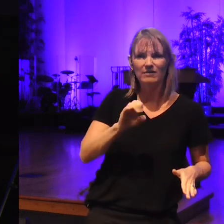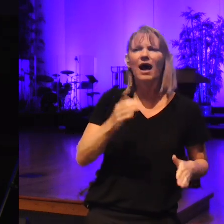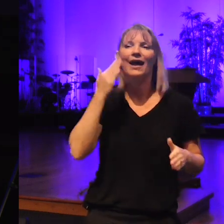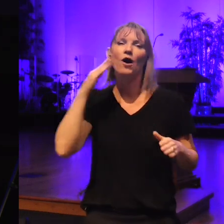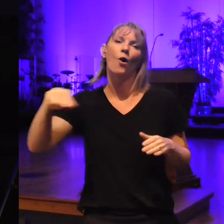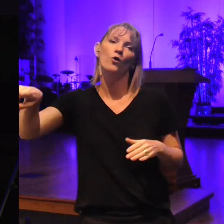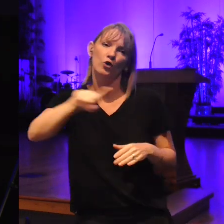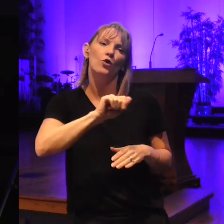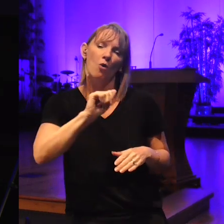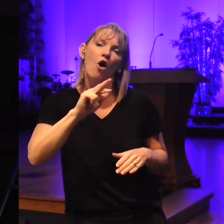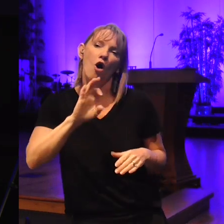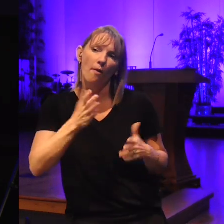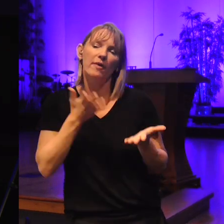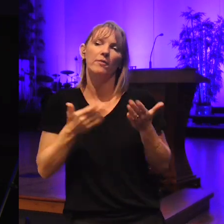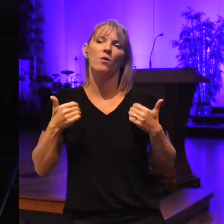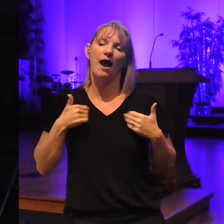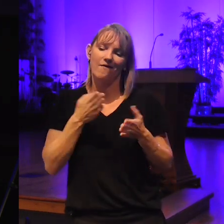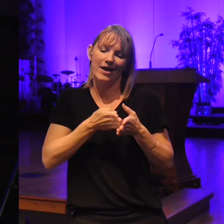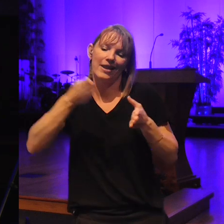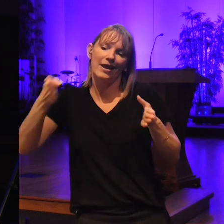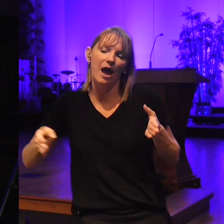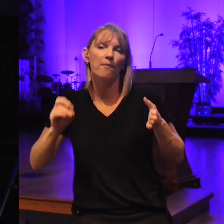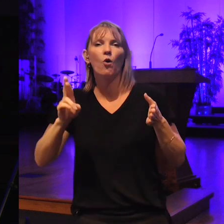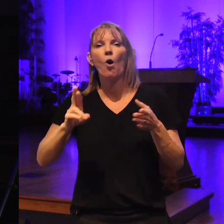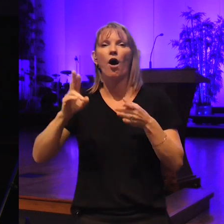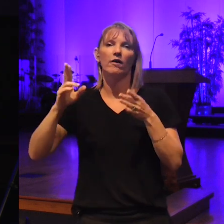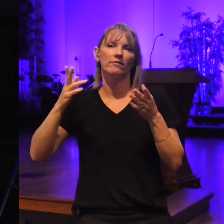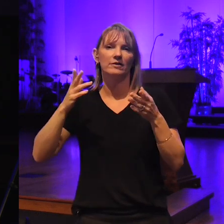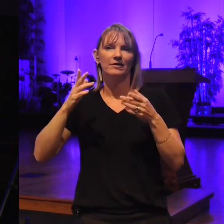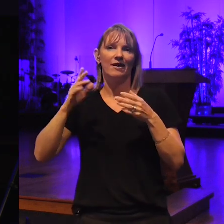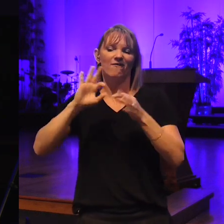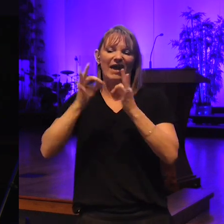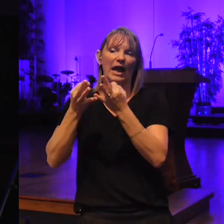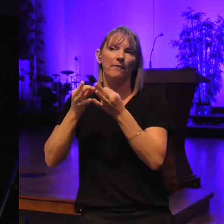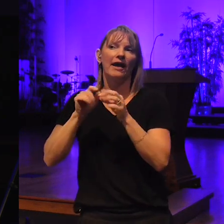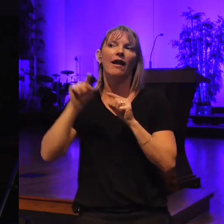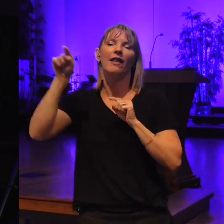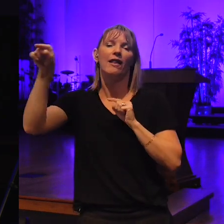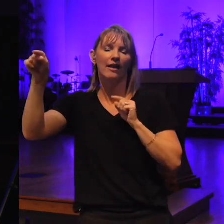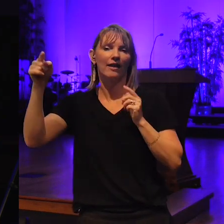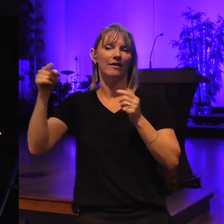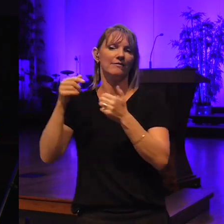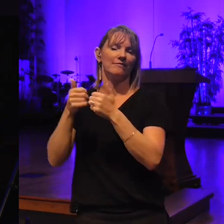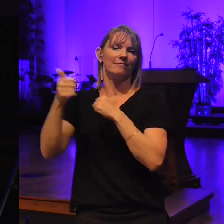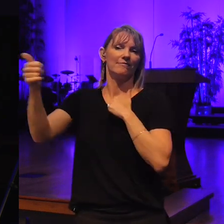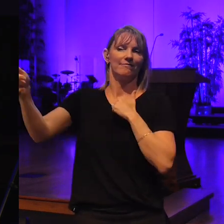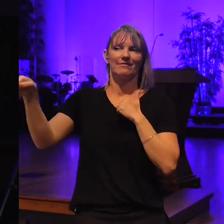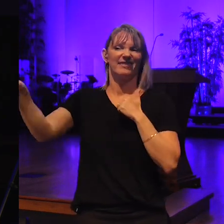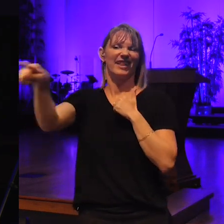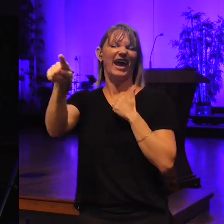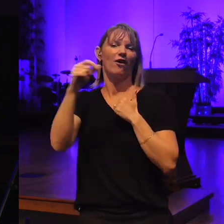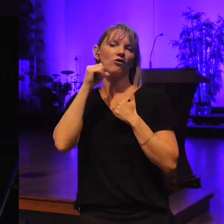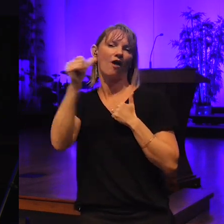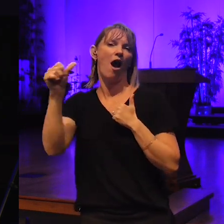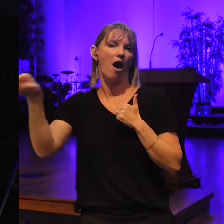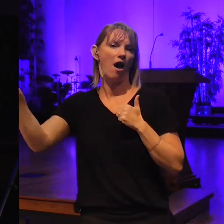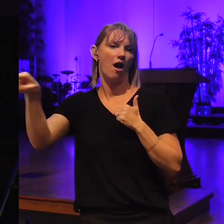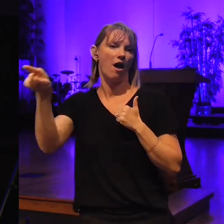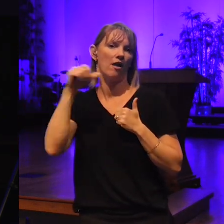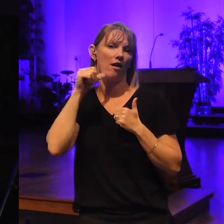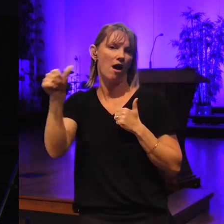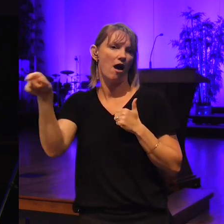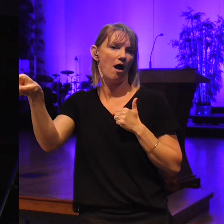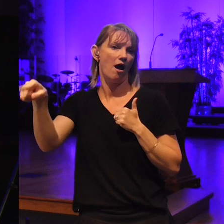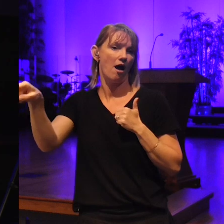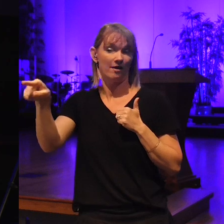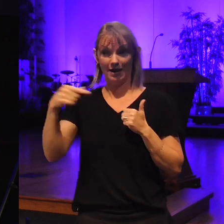are, and you probably have maybe neighbors or distant relatives, perhaps, where you're saying they're not.